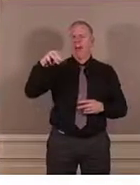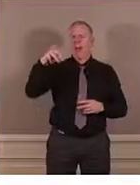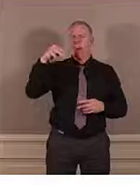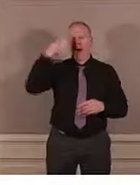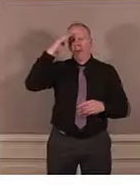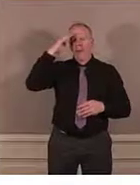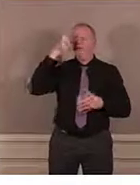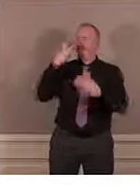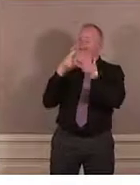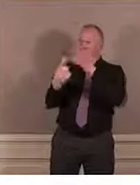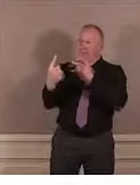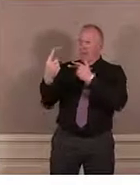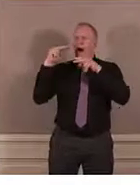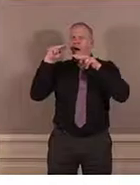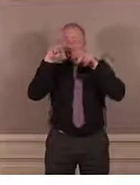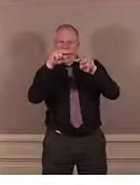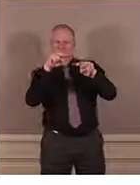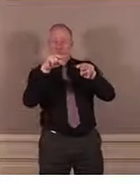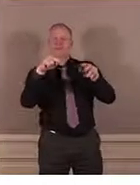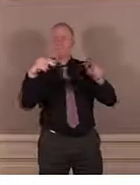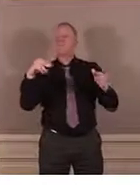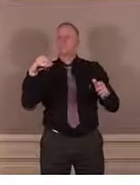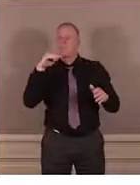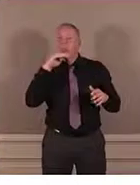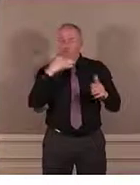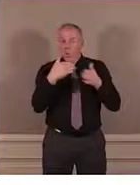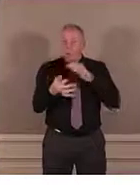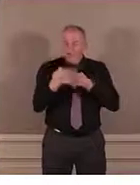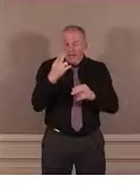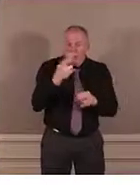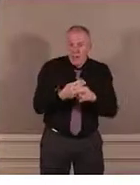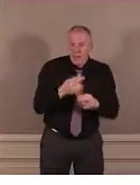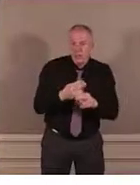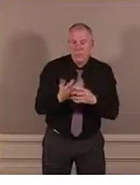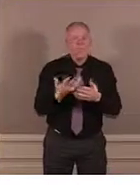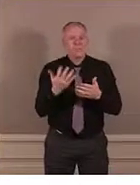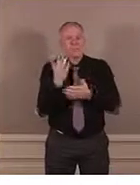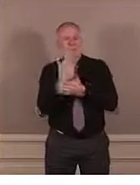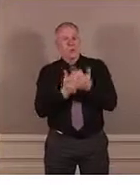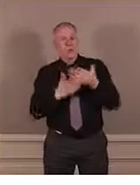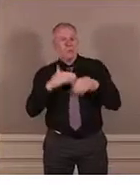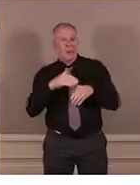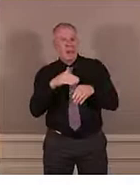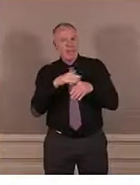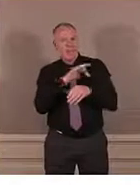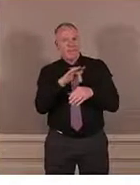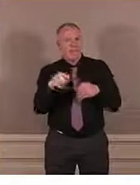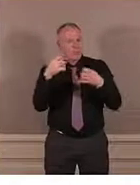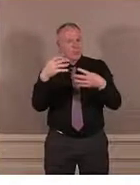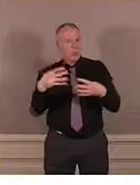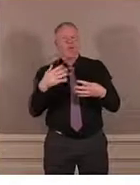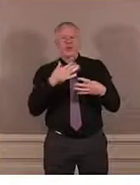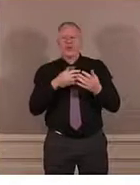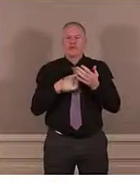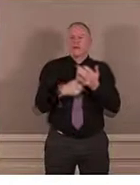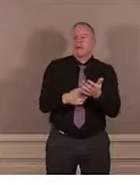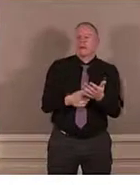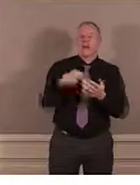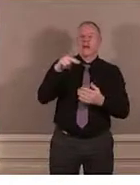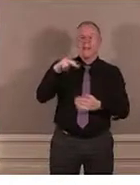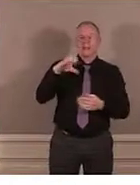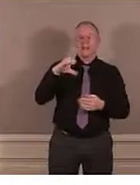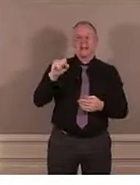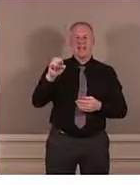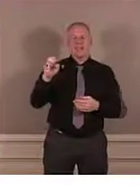independent and objective. It doesn't necessarily mean that what's emerged and some of the implications from the findings are recommendations that NCSE